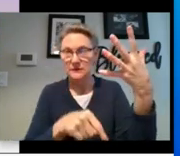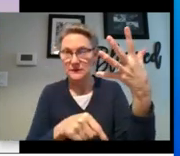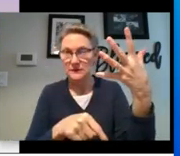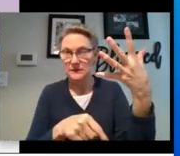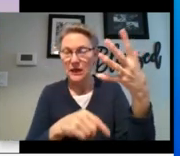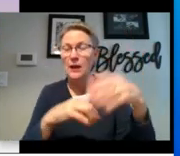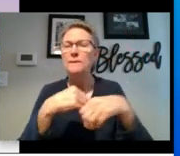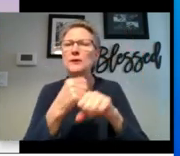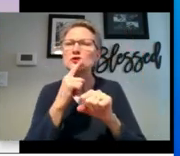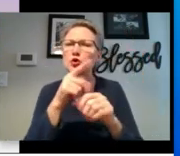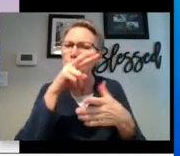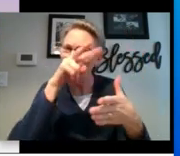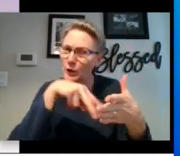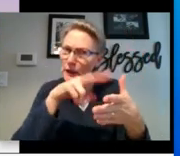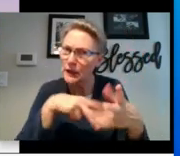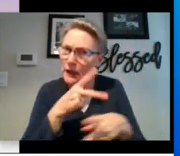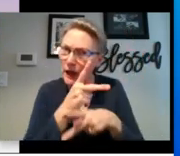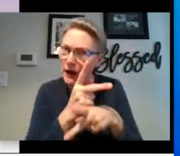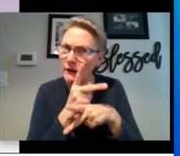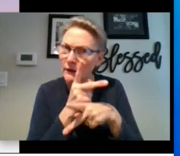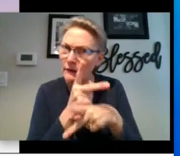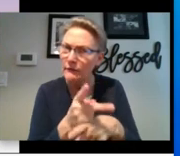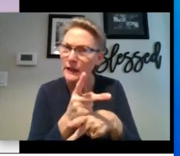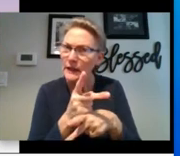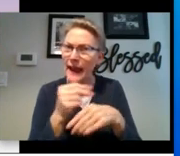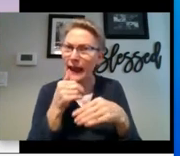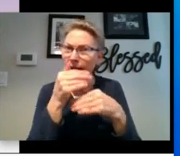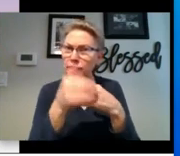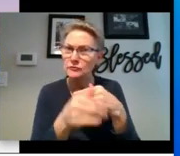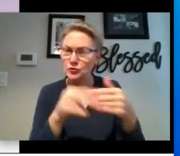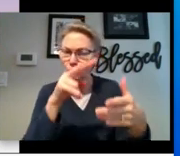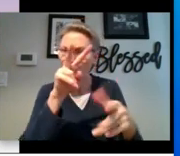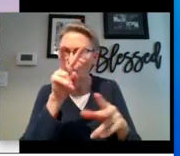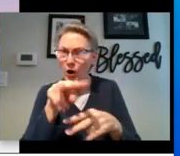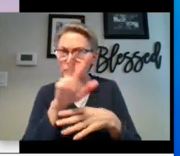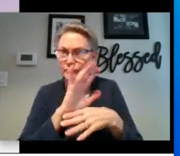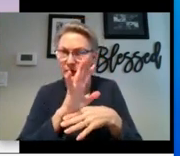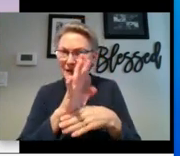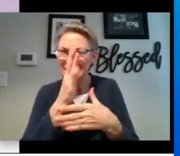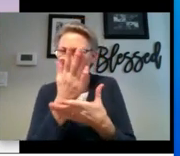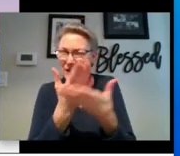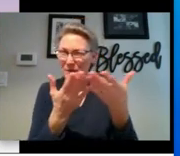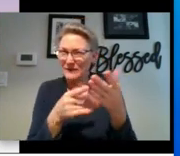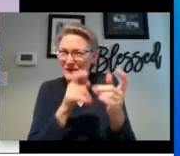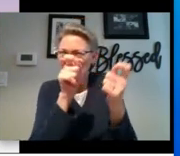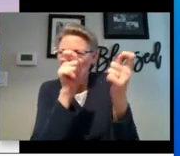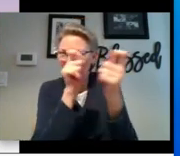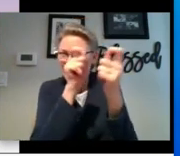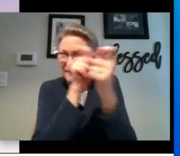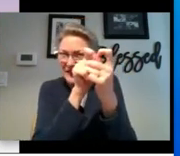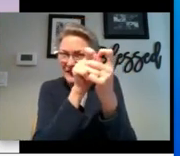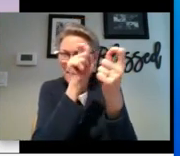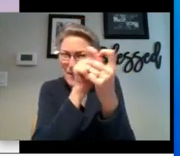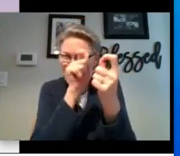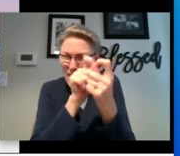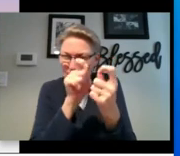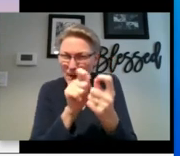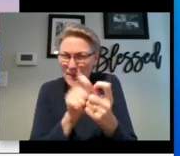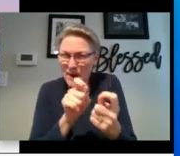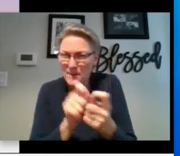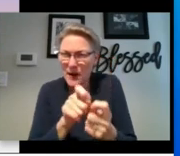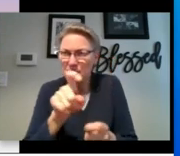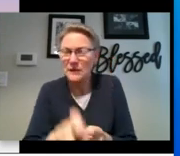reading these carefully after we watch this video, because some of them have really specific details. So your